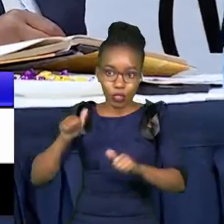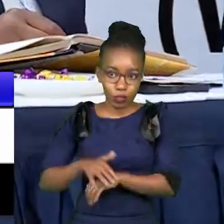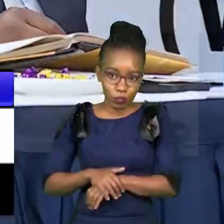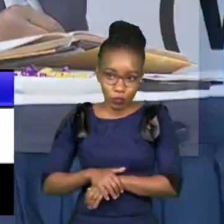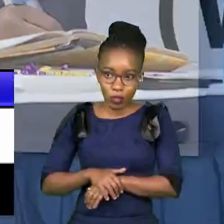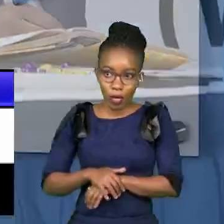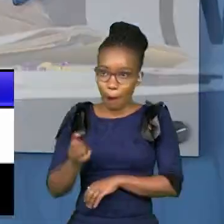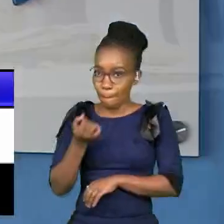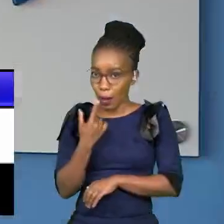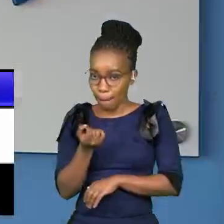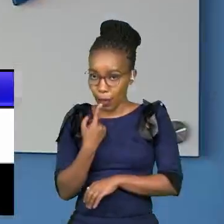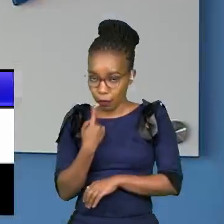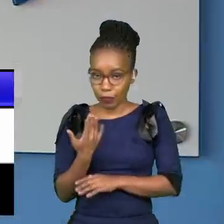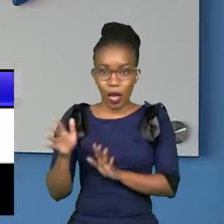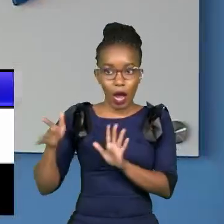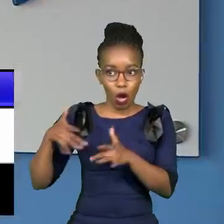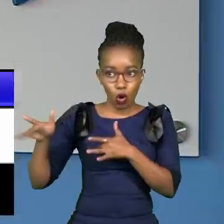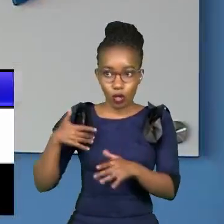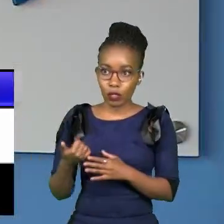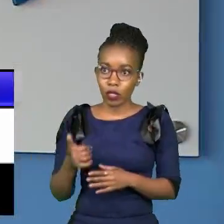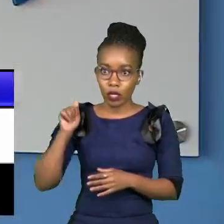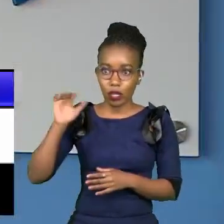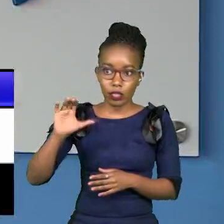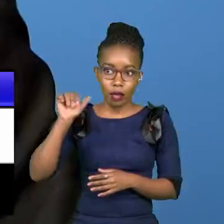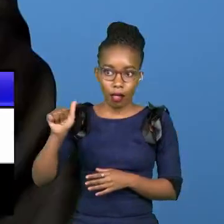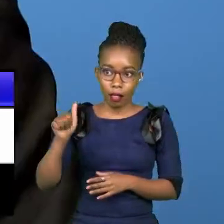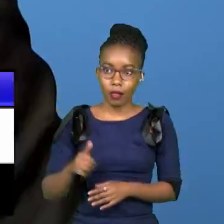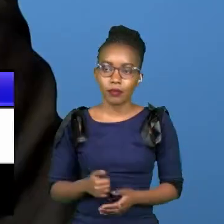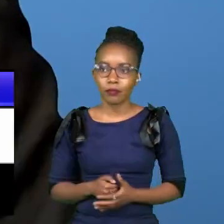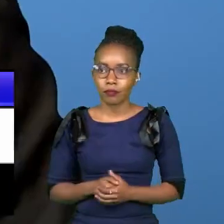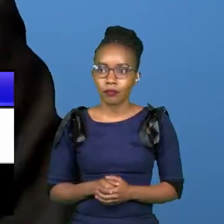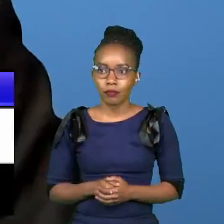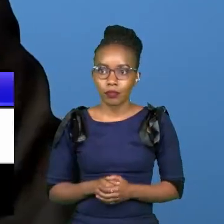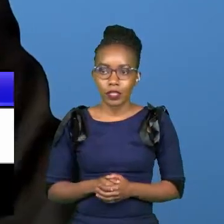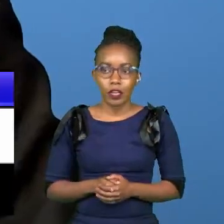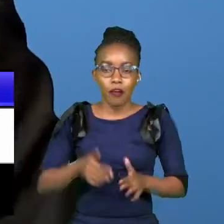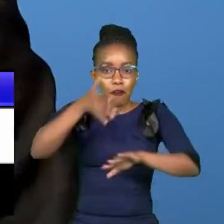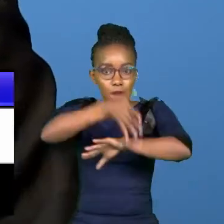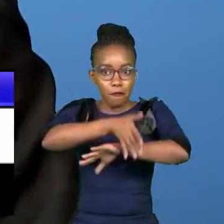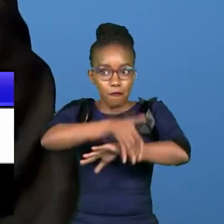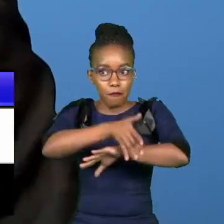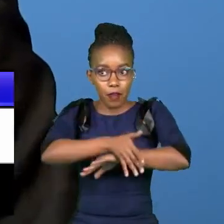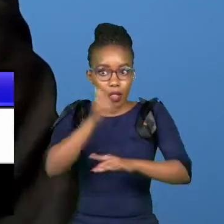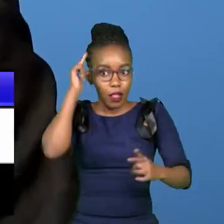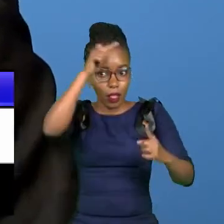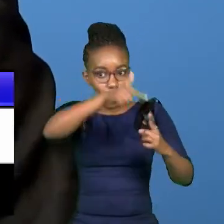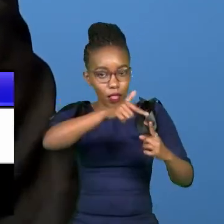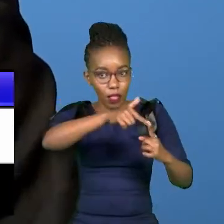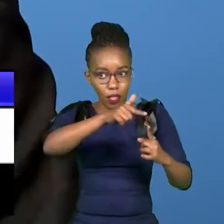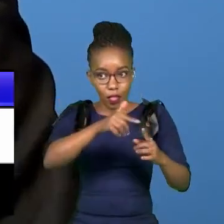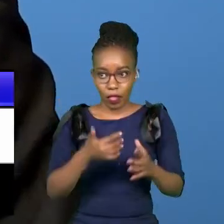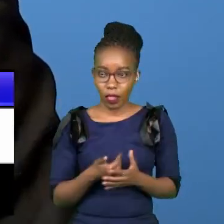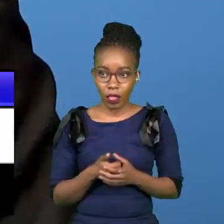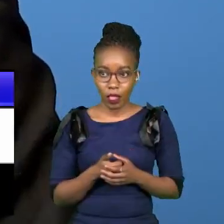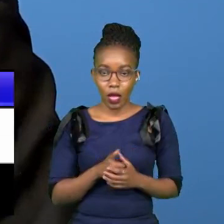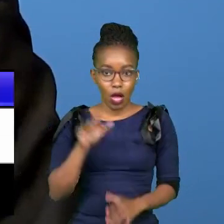and painkillers. This is according to Anti-Counterfeit Authority. Counterfeiters target the fast moving